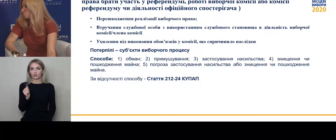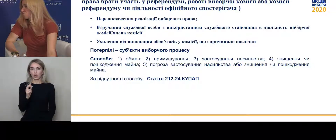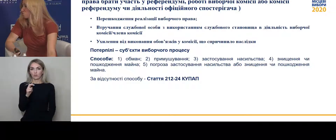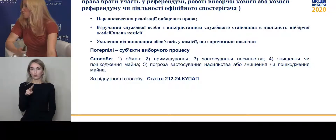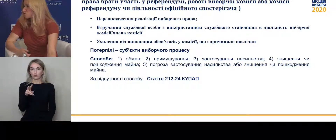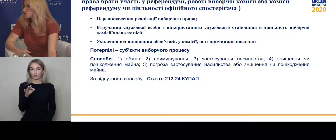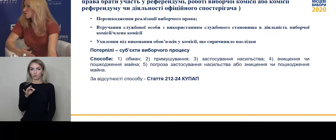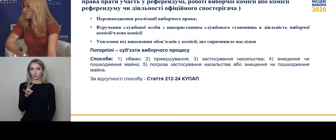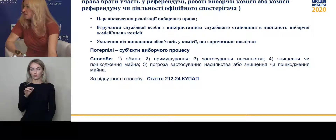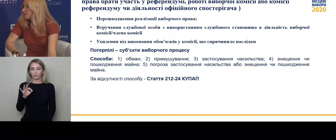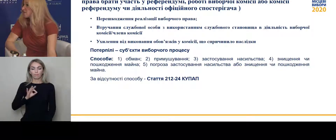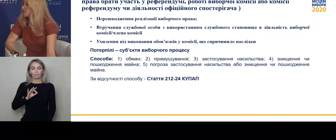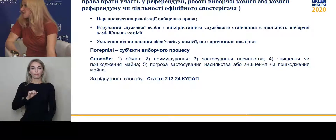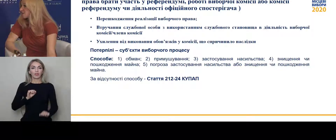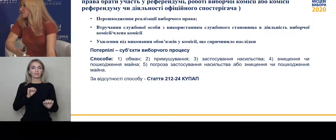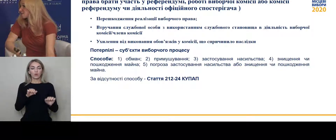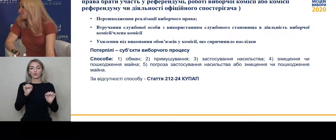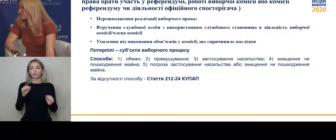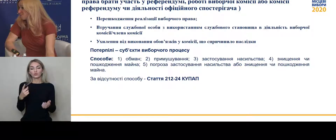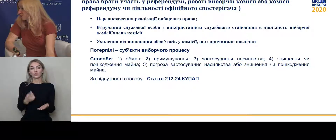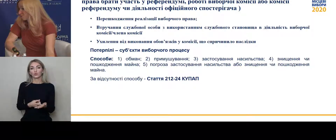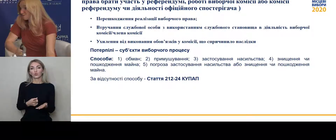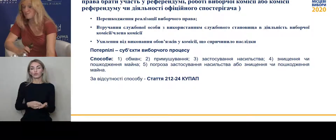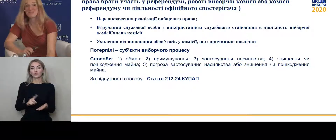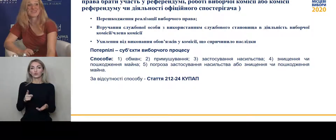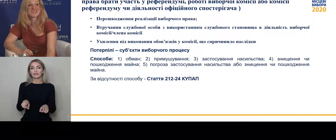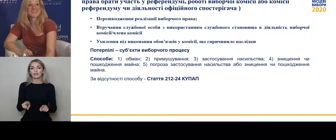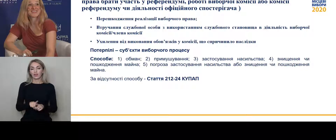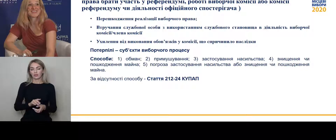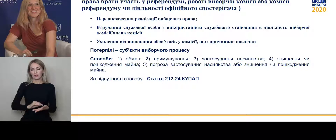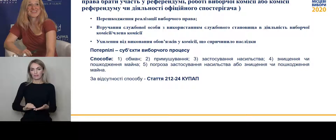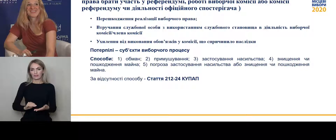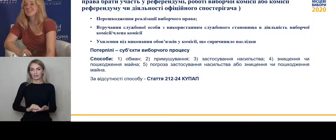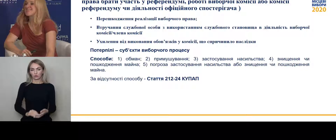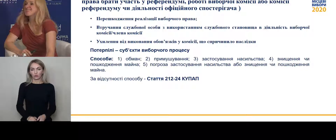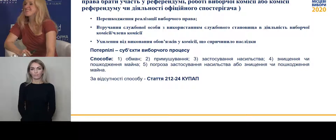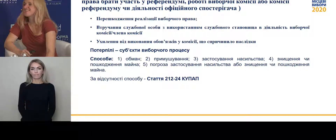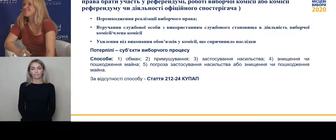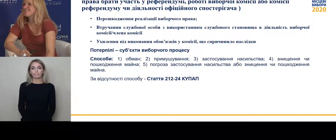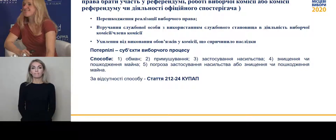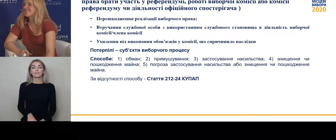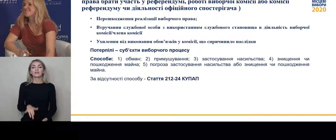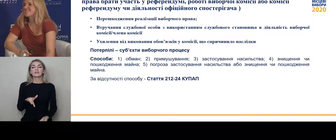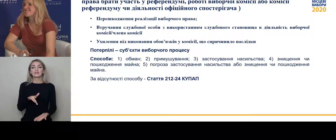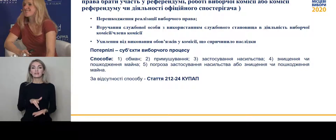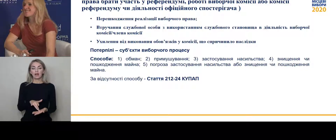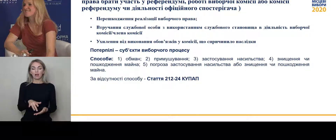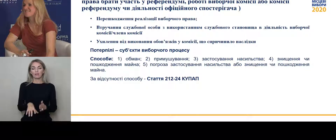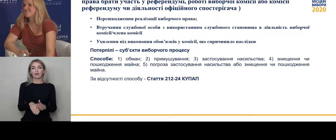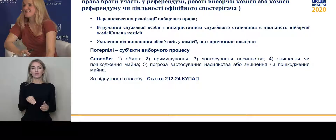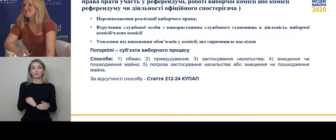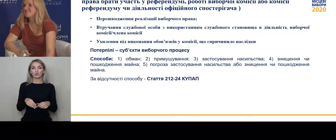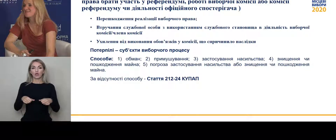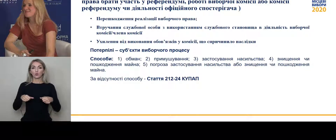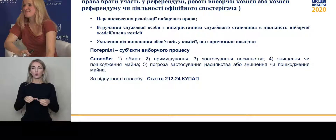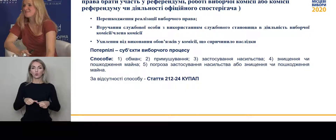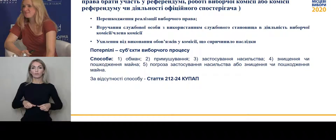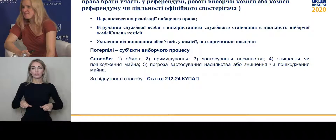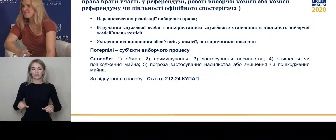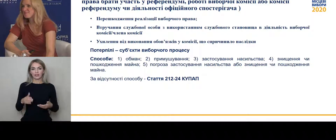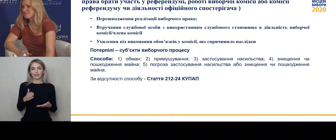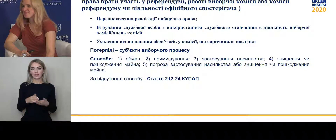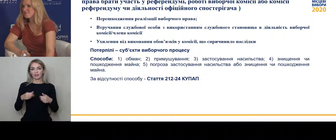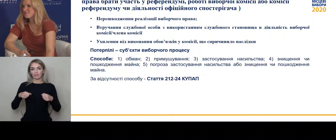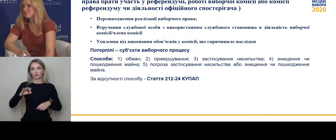the form can be easily violated, and you can always find faults with it. The CEC is a law